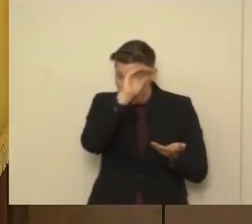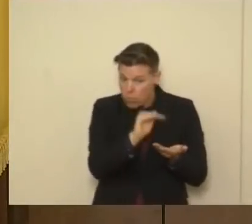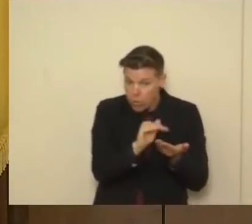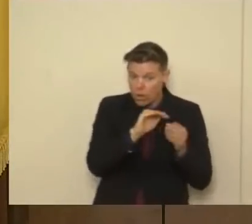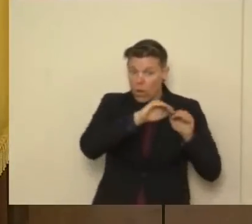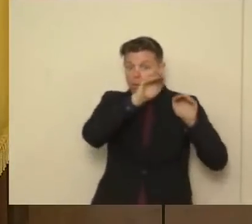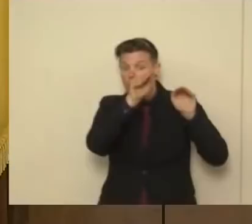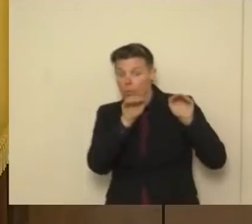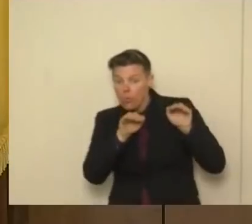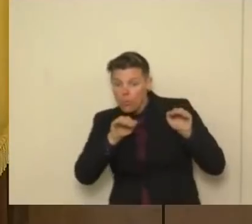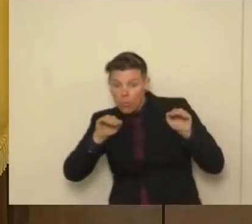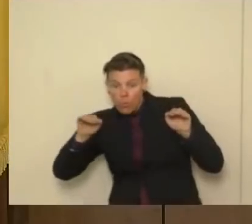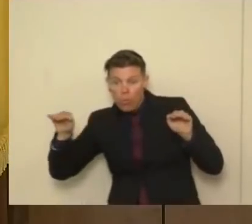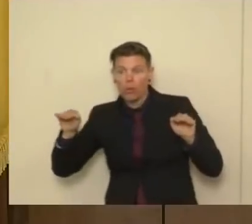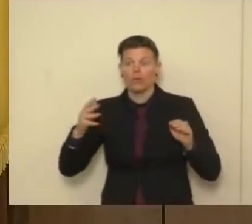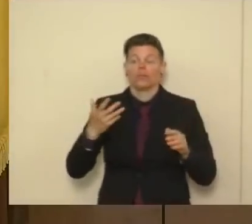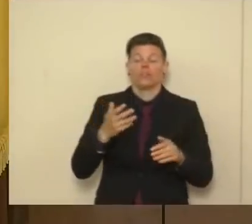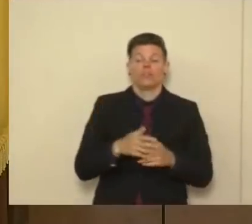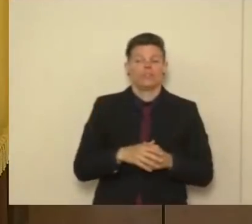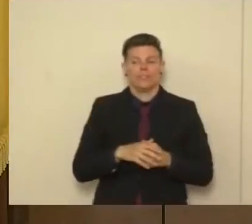not.